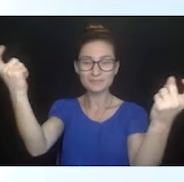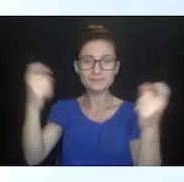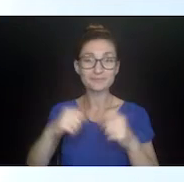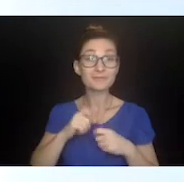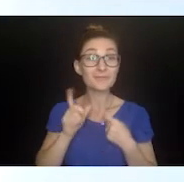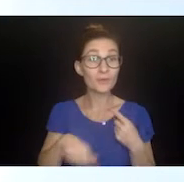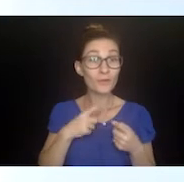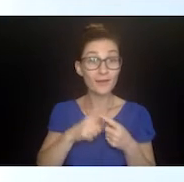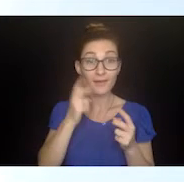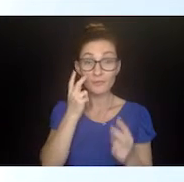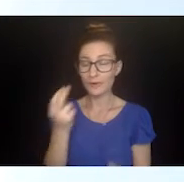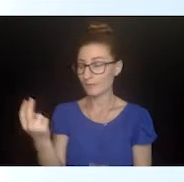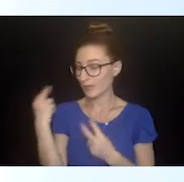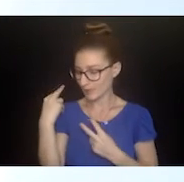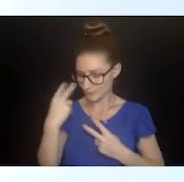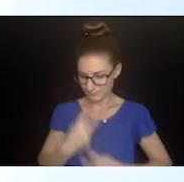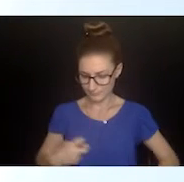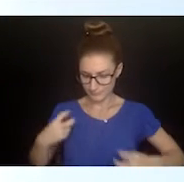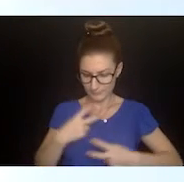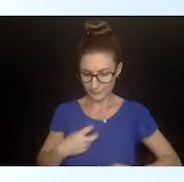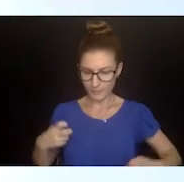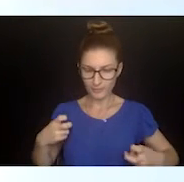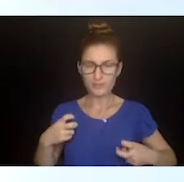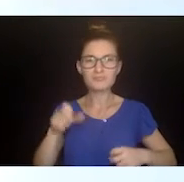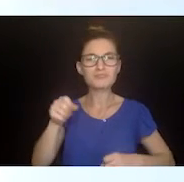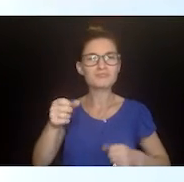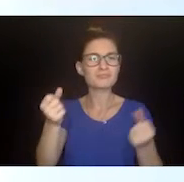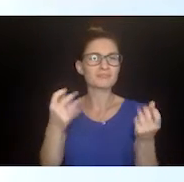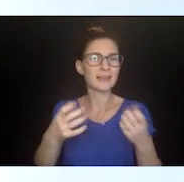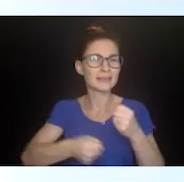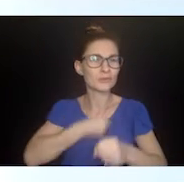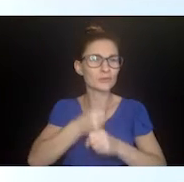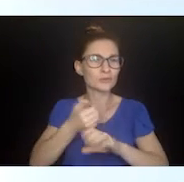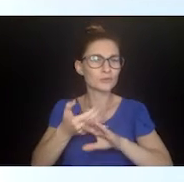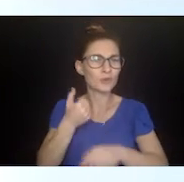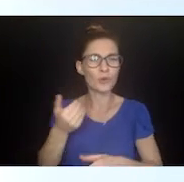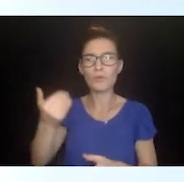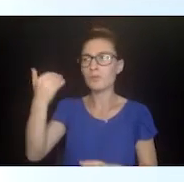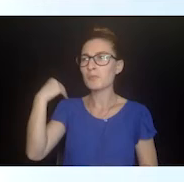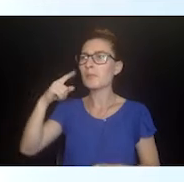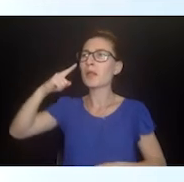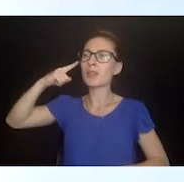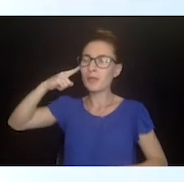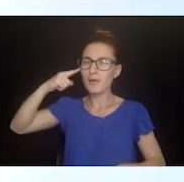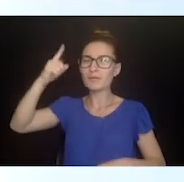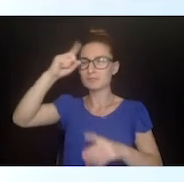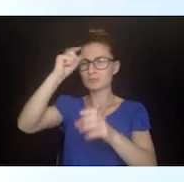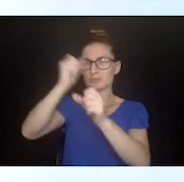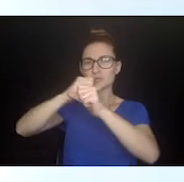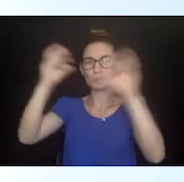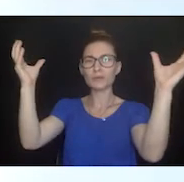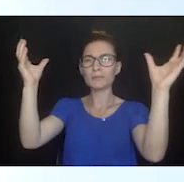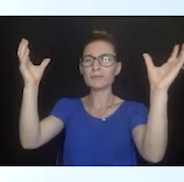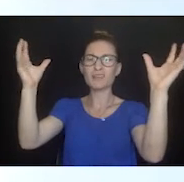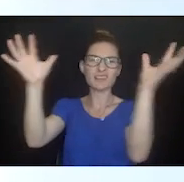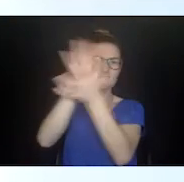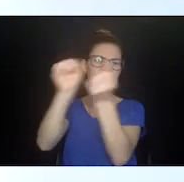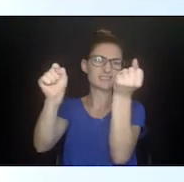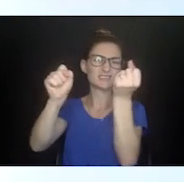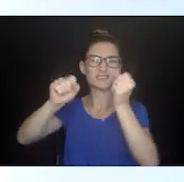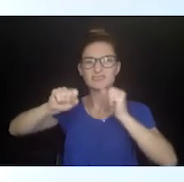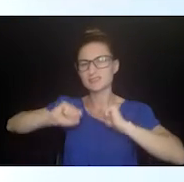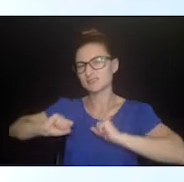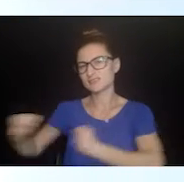I realized that even though I thought all those years ago that my dreams were shattered and